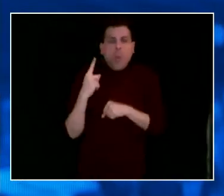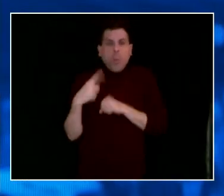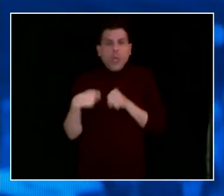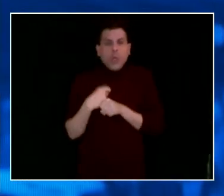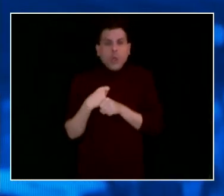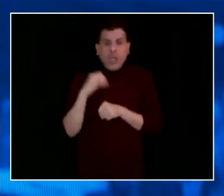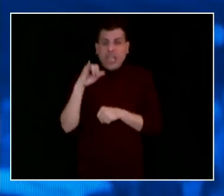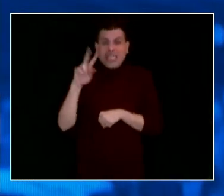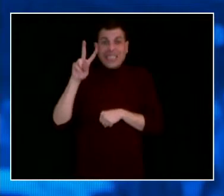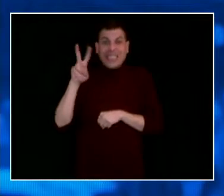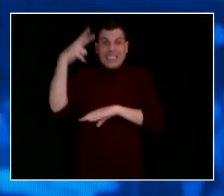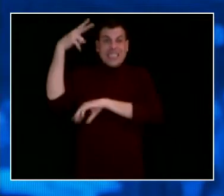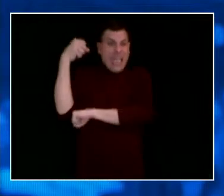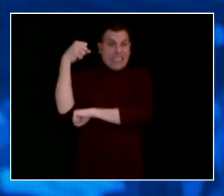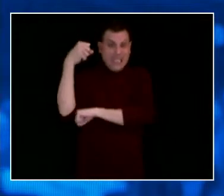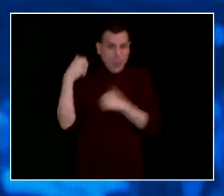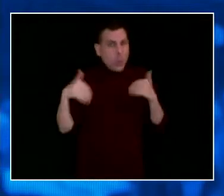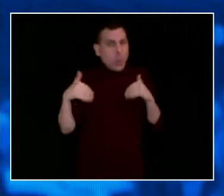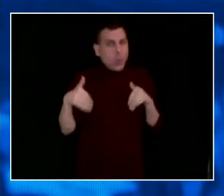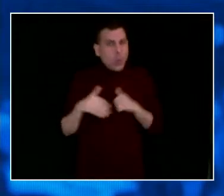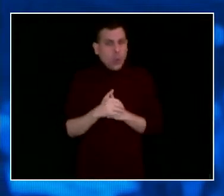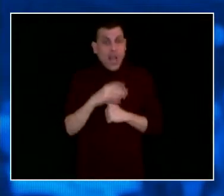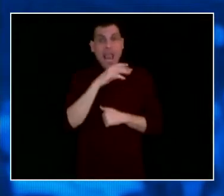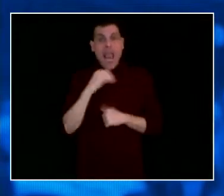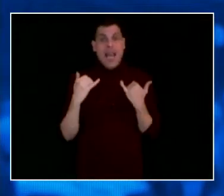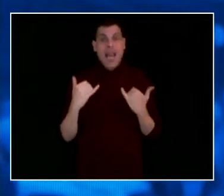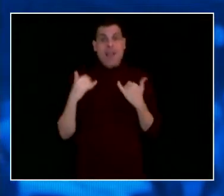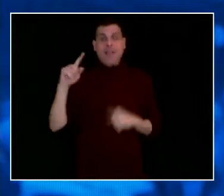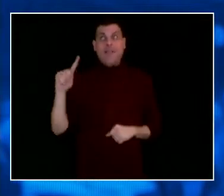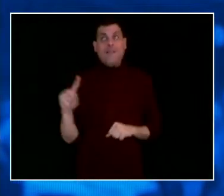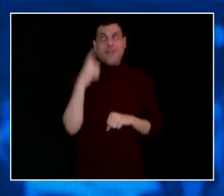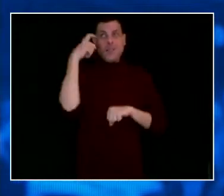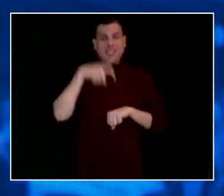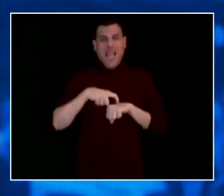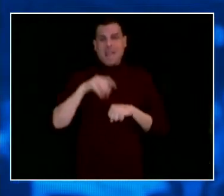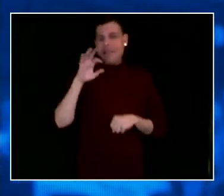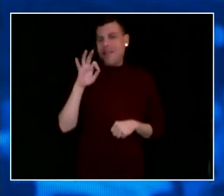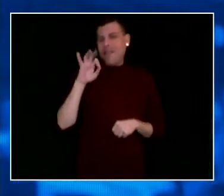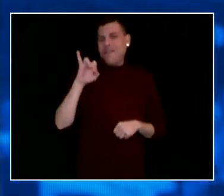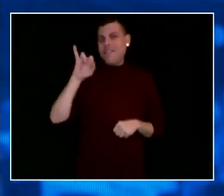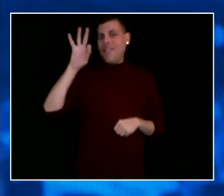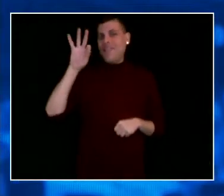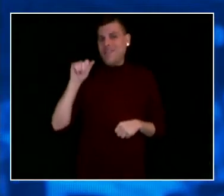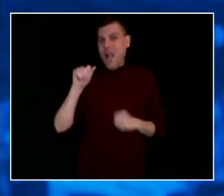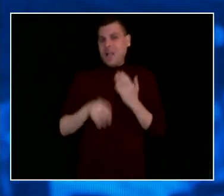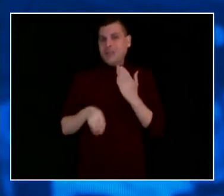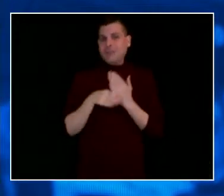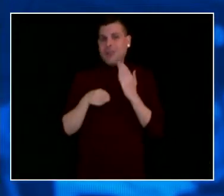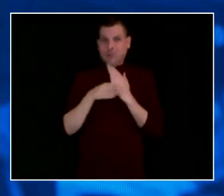to welcome for the first time the FIFA World Cup next year.